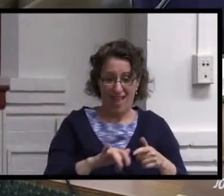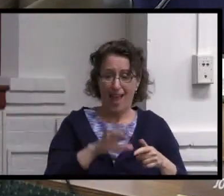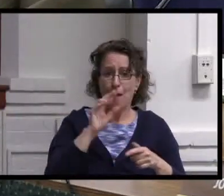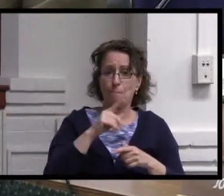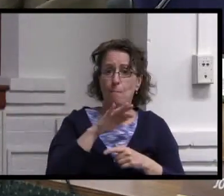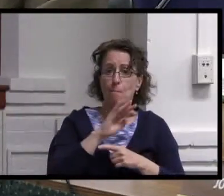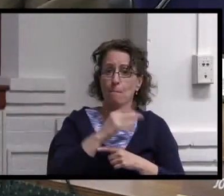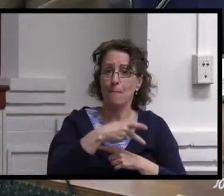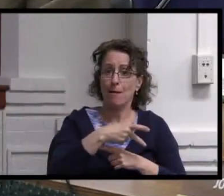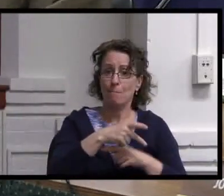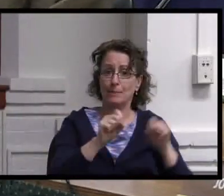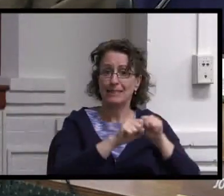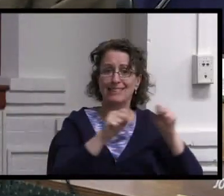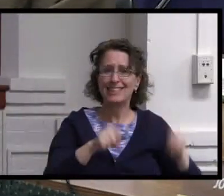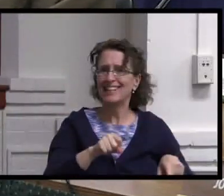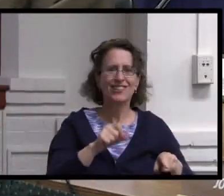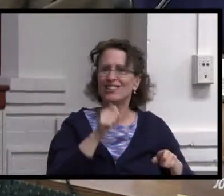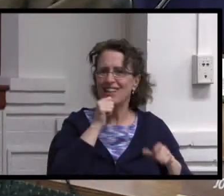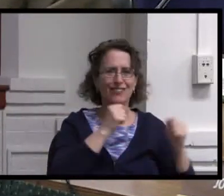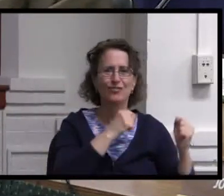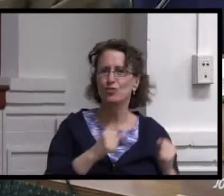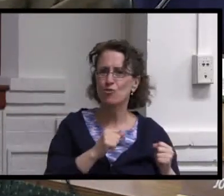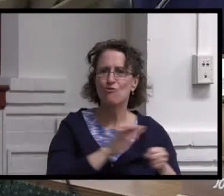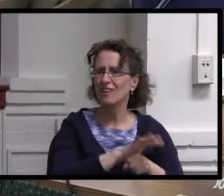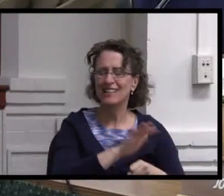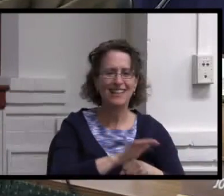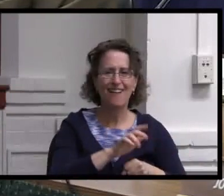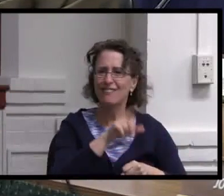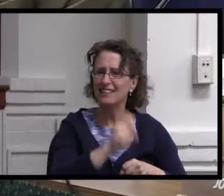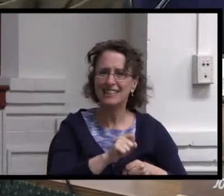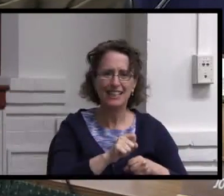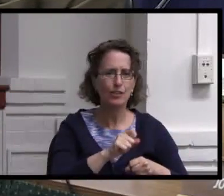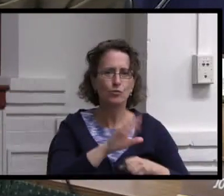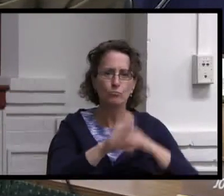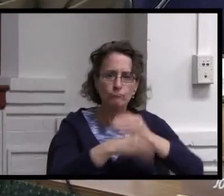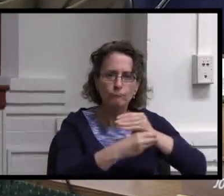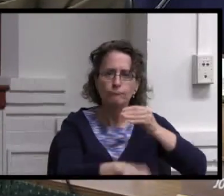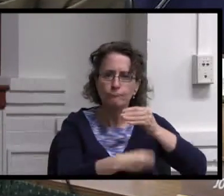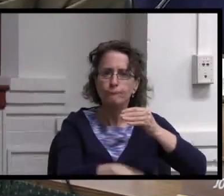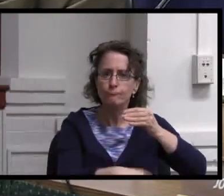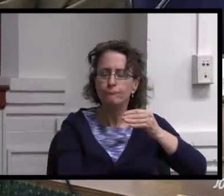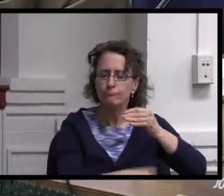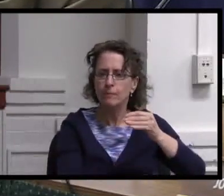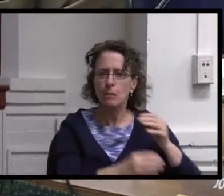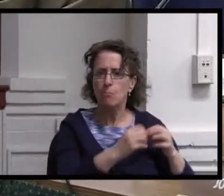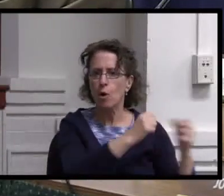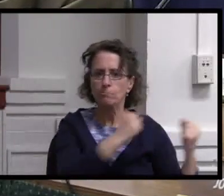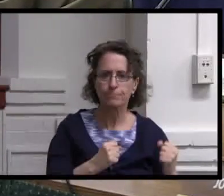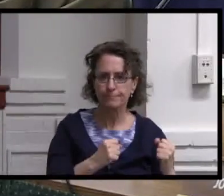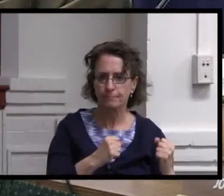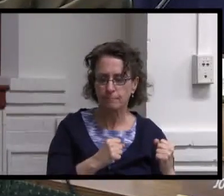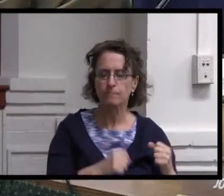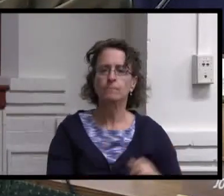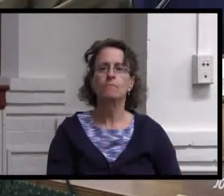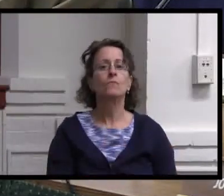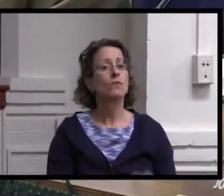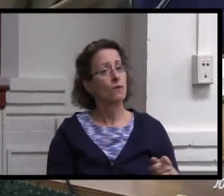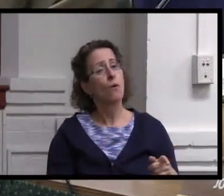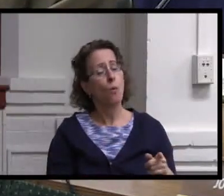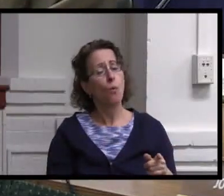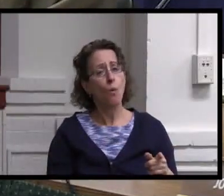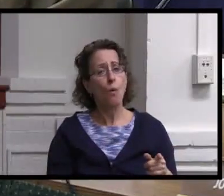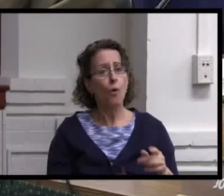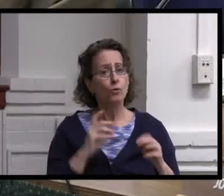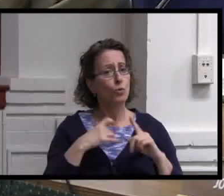So we have, as you'll recall from the prior consideration you've given to this, a relatively more complicated situation